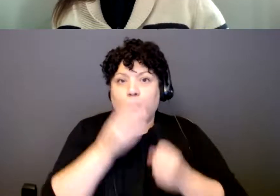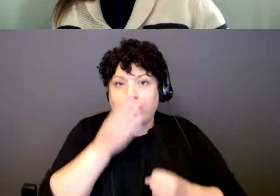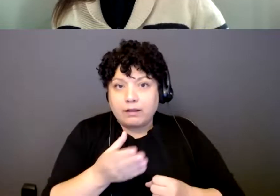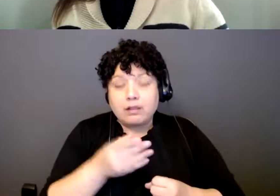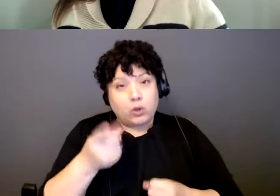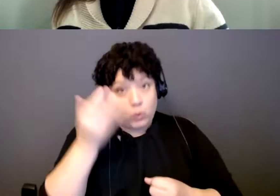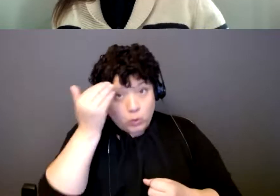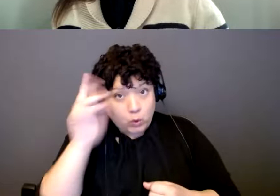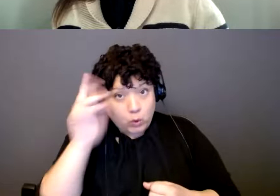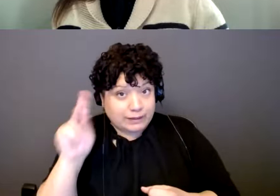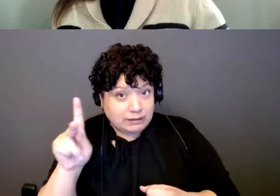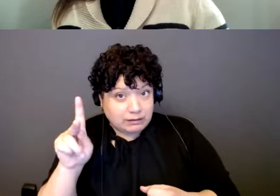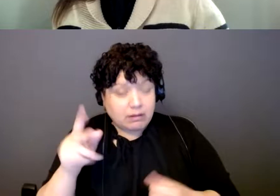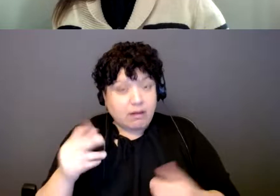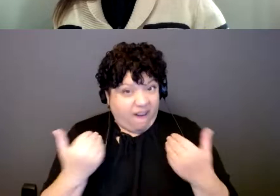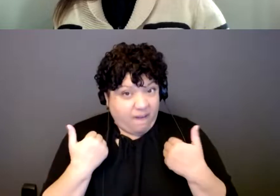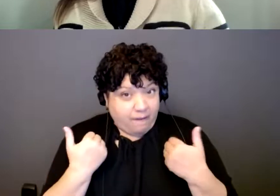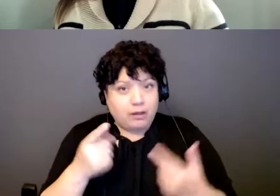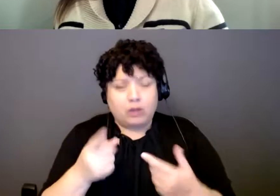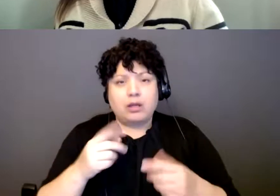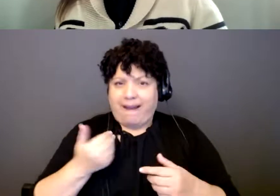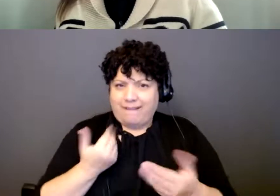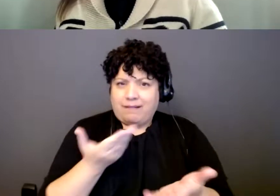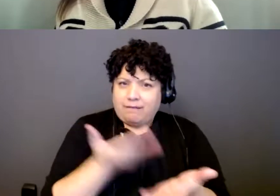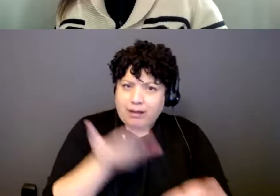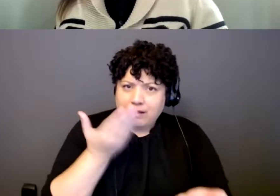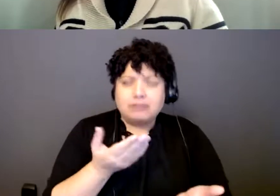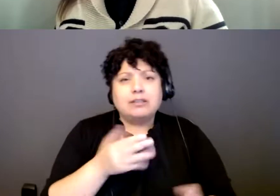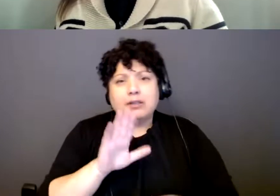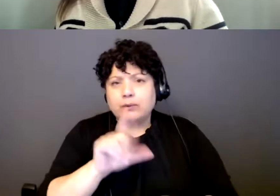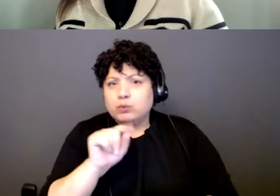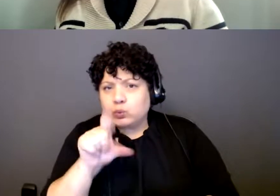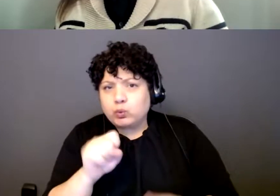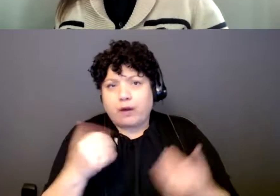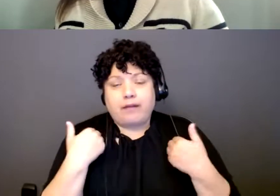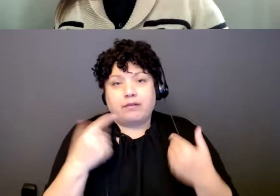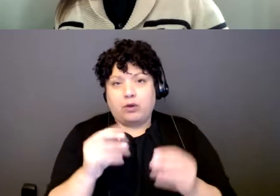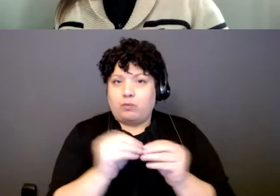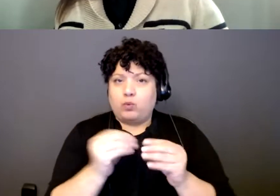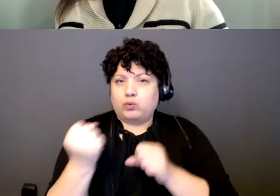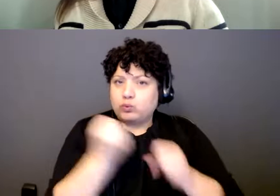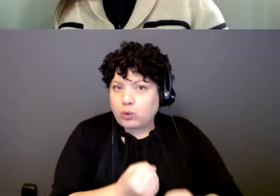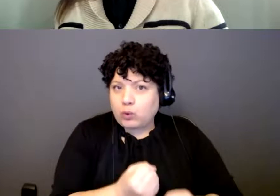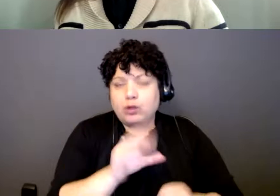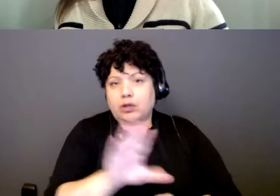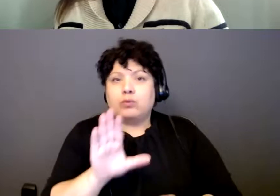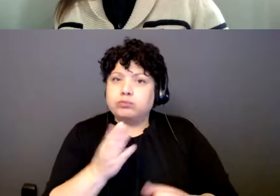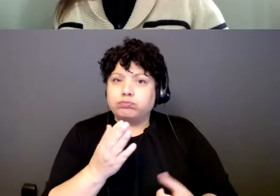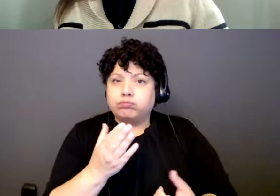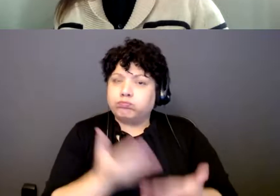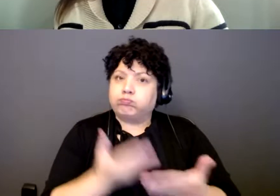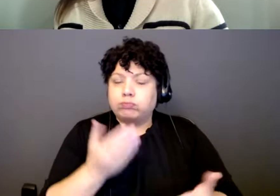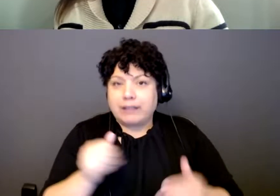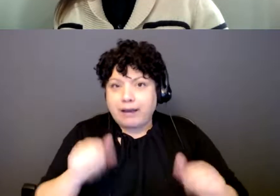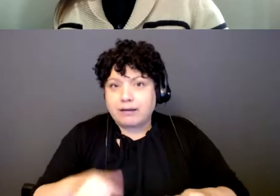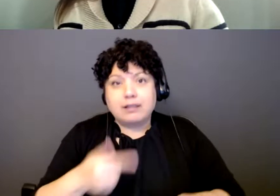using validated tools to identify them are things that can strengthen your position. But mostly I sort of go to